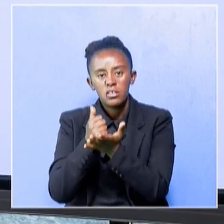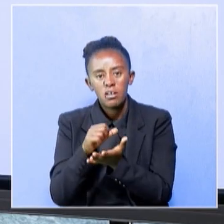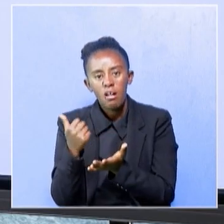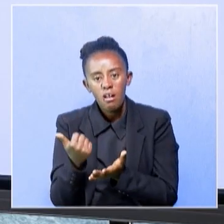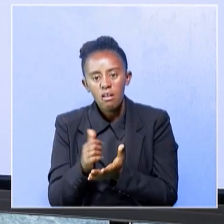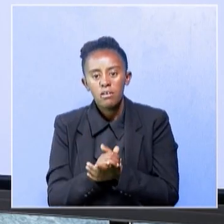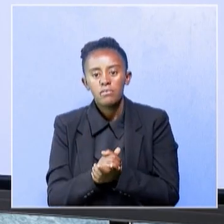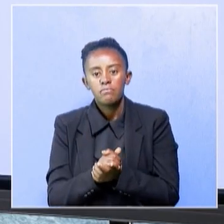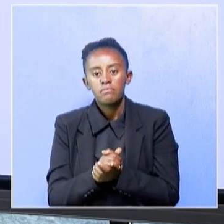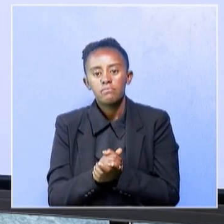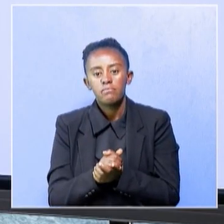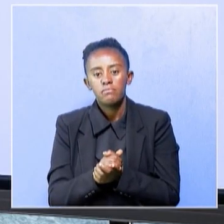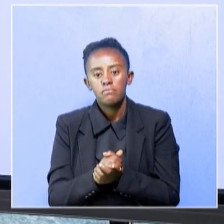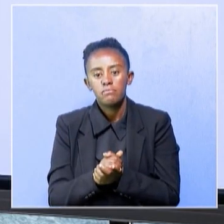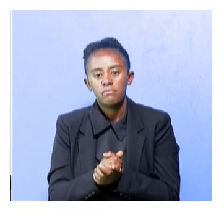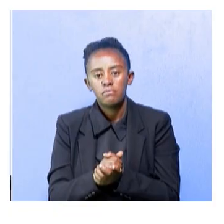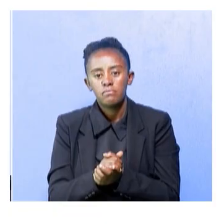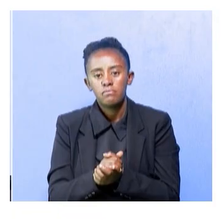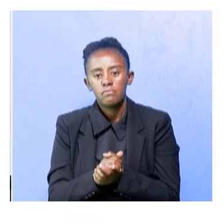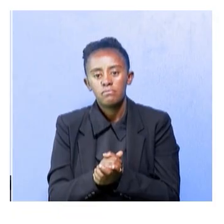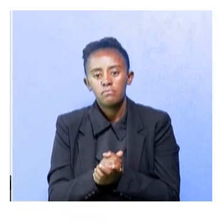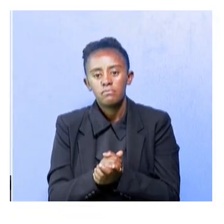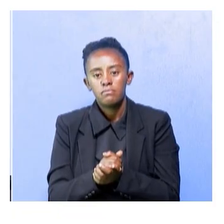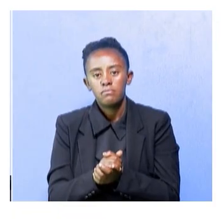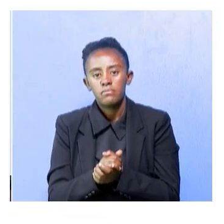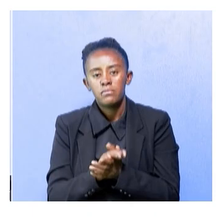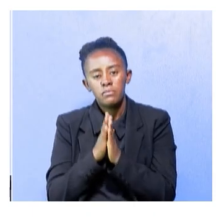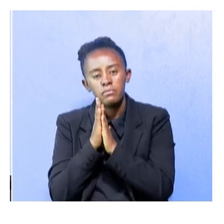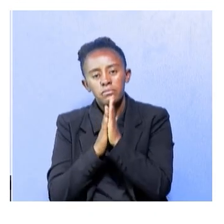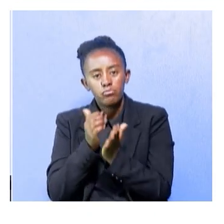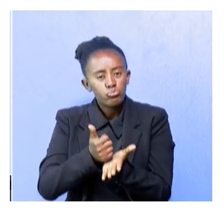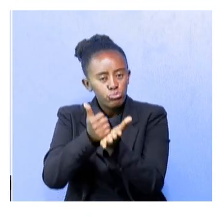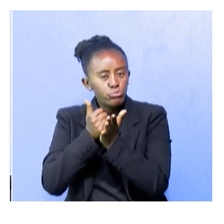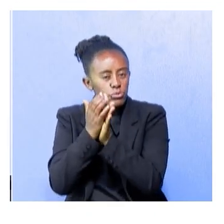else. That's good. Yeah, better. Let's go on generous.